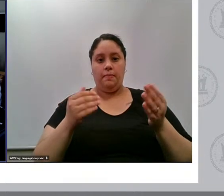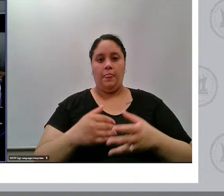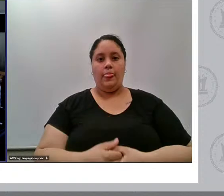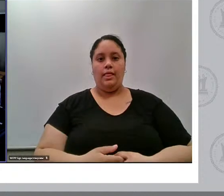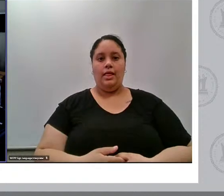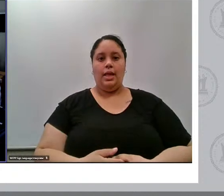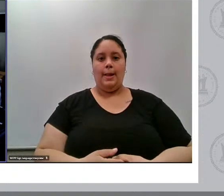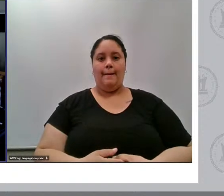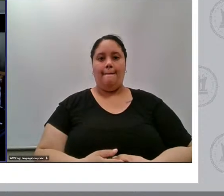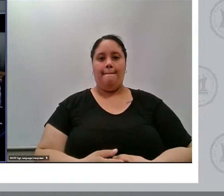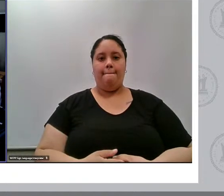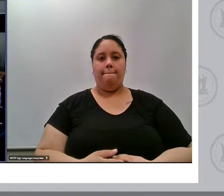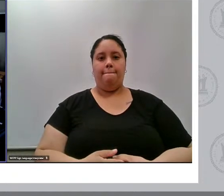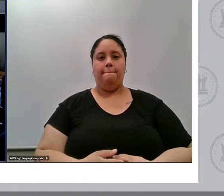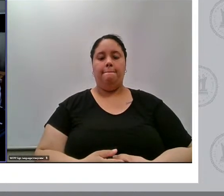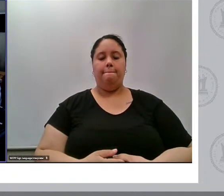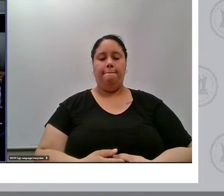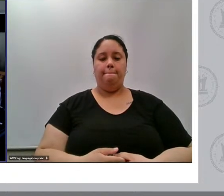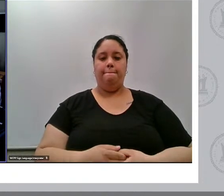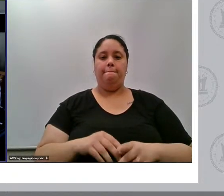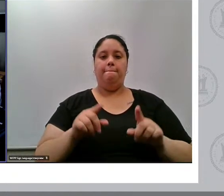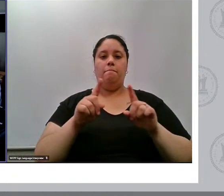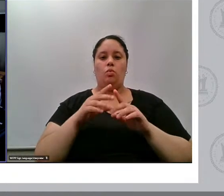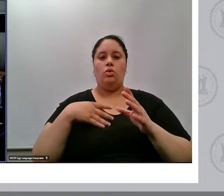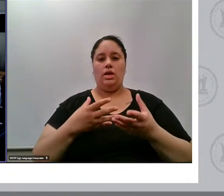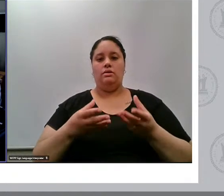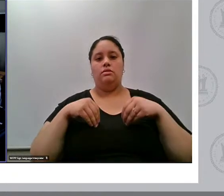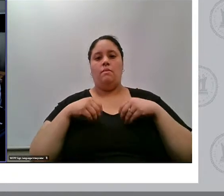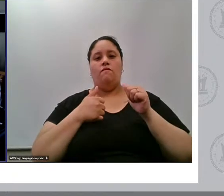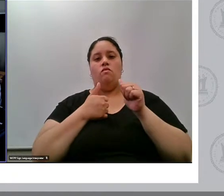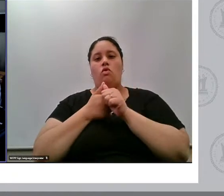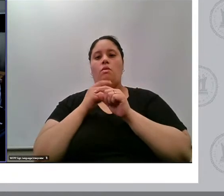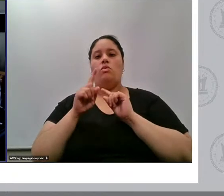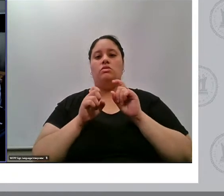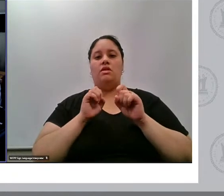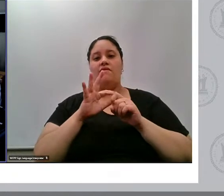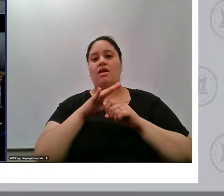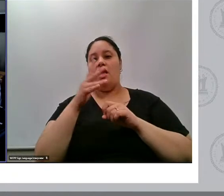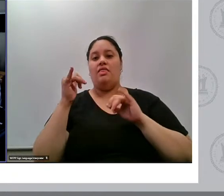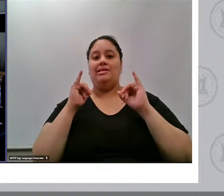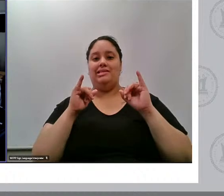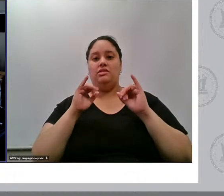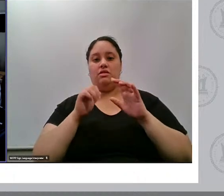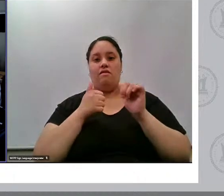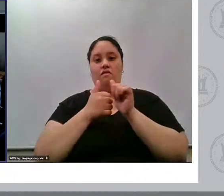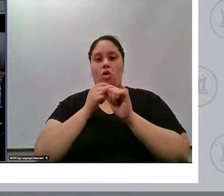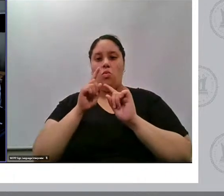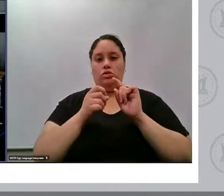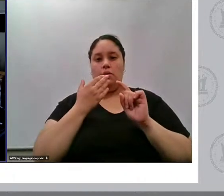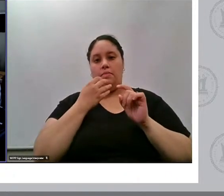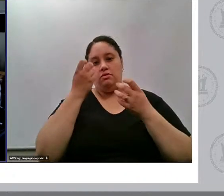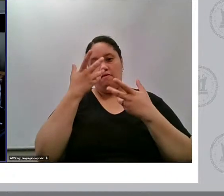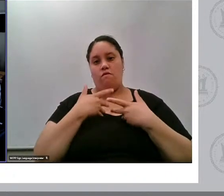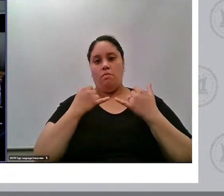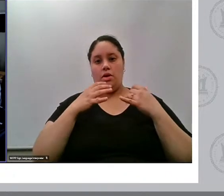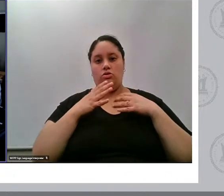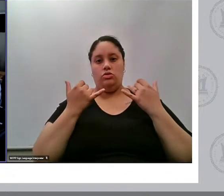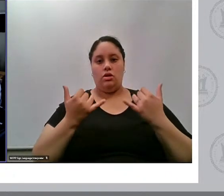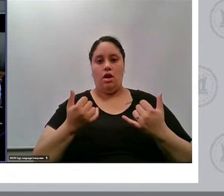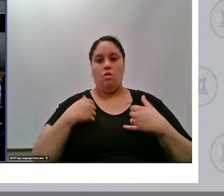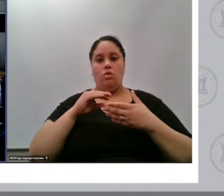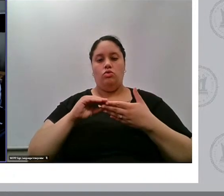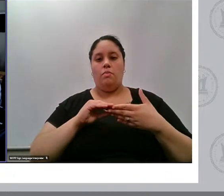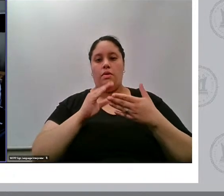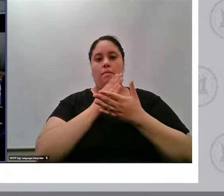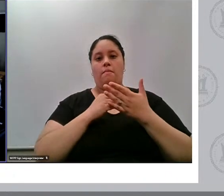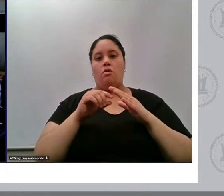okay, Member Butcher will take your follow-up question. If there are any other urgent follow-up questions, kindly indicate so. I'd like to bring this